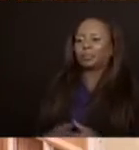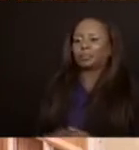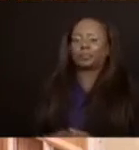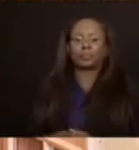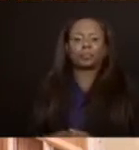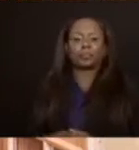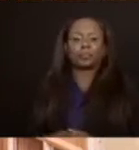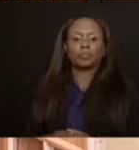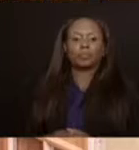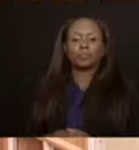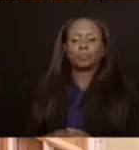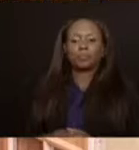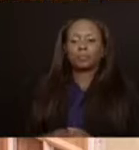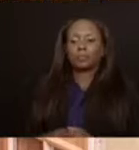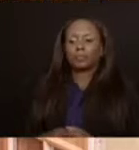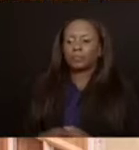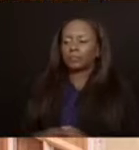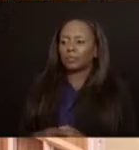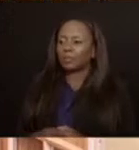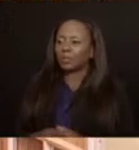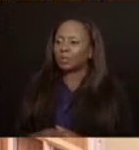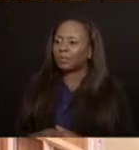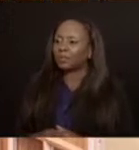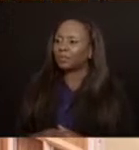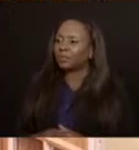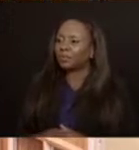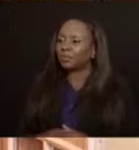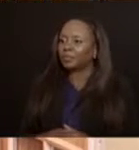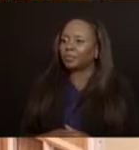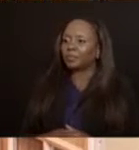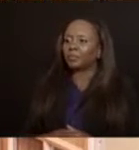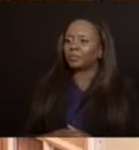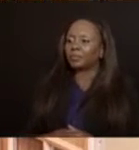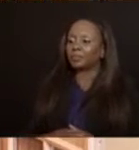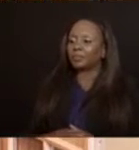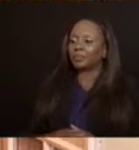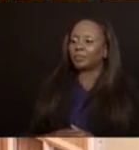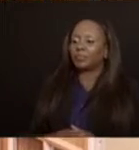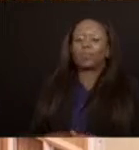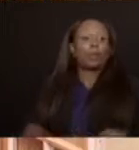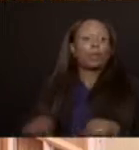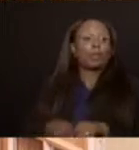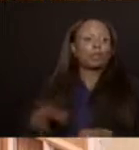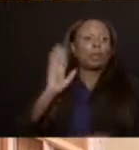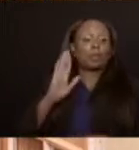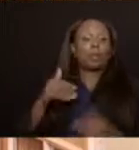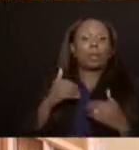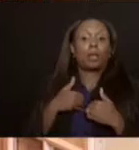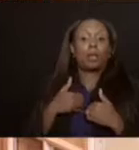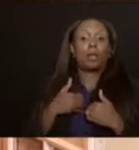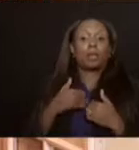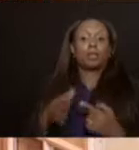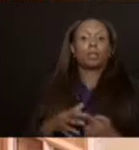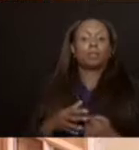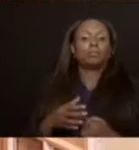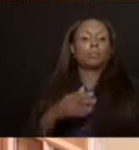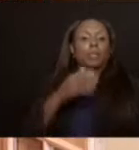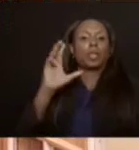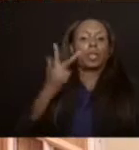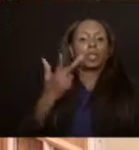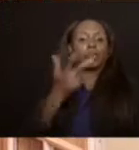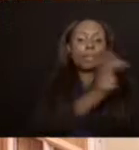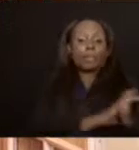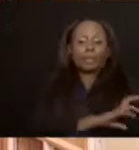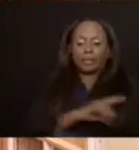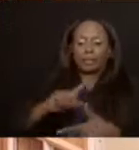have also agreed to put special lines in place at the 3 clinics, and those 3 clinics are Alexandra School in the